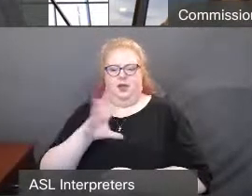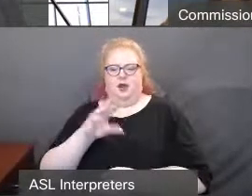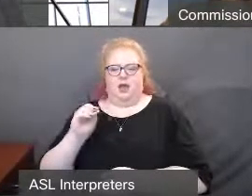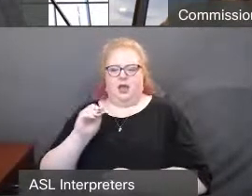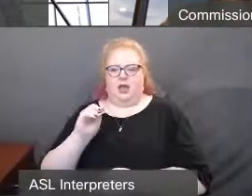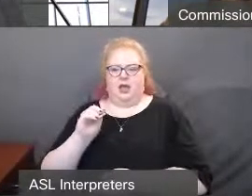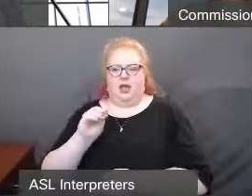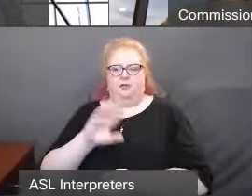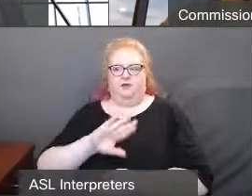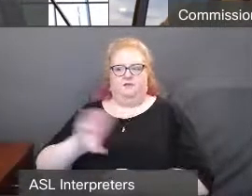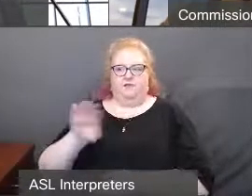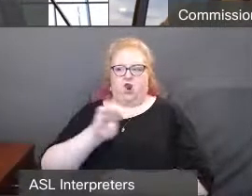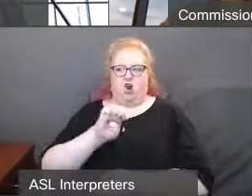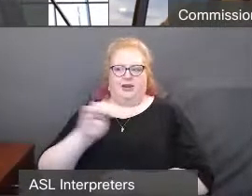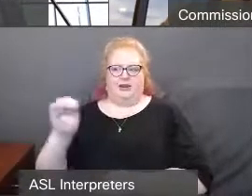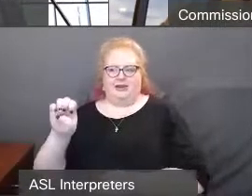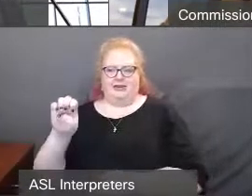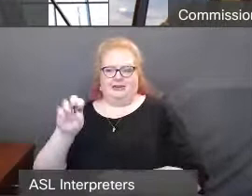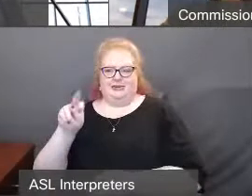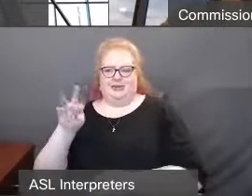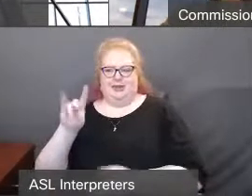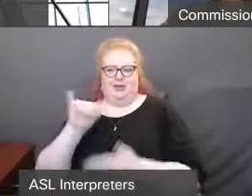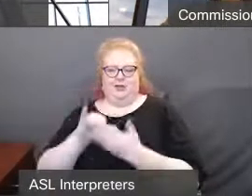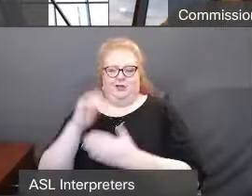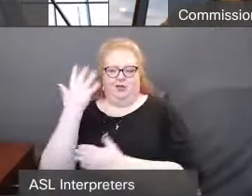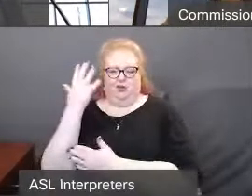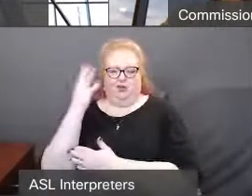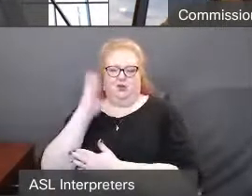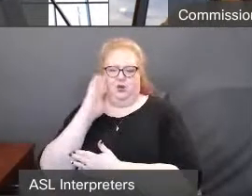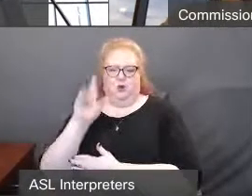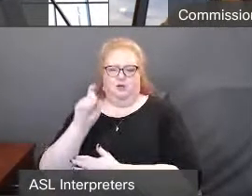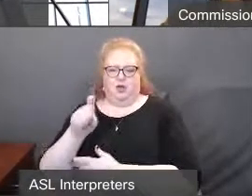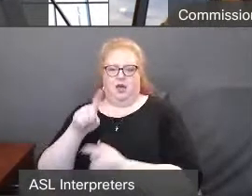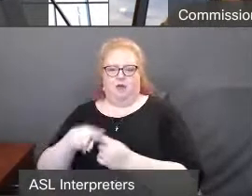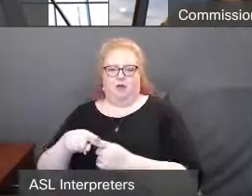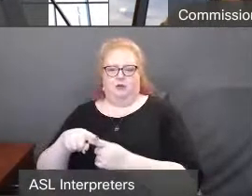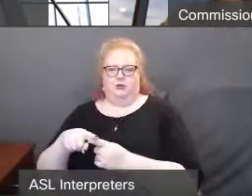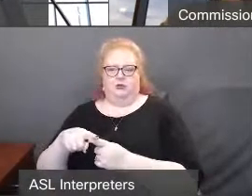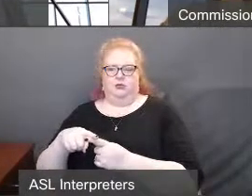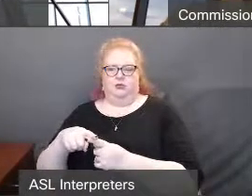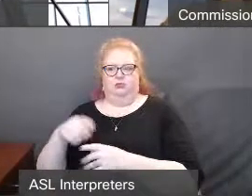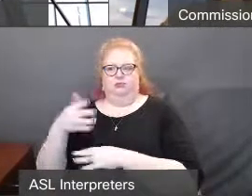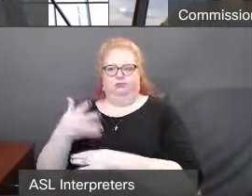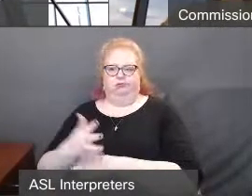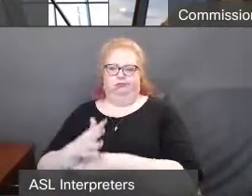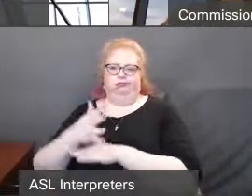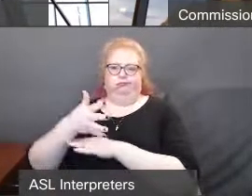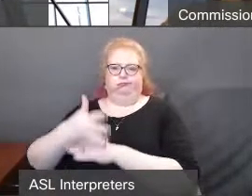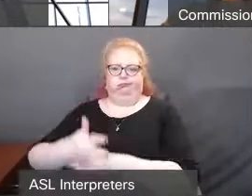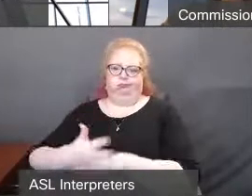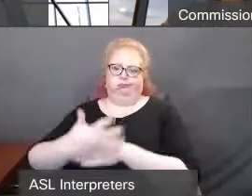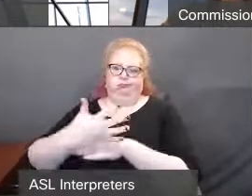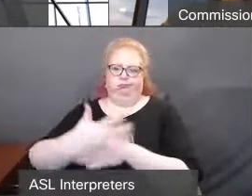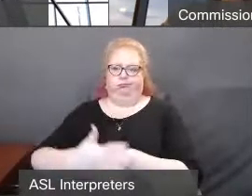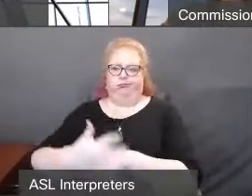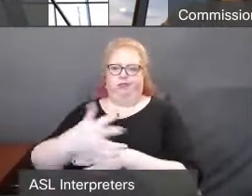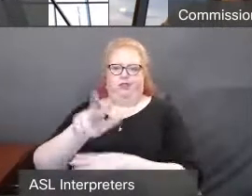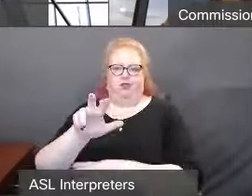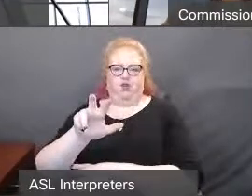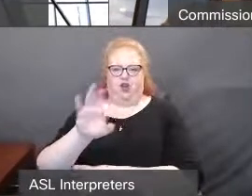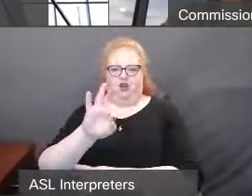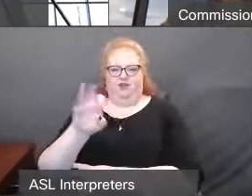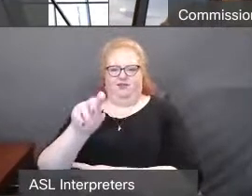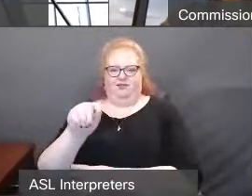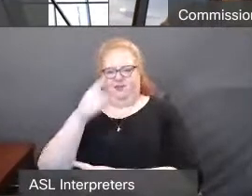end. So that tree must have floated about 300 feet if it's in his yard, because it is totally across the